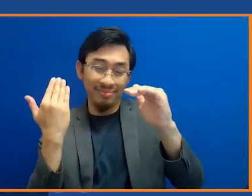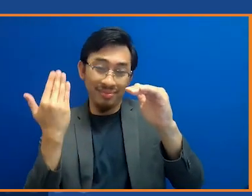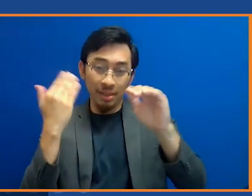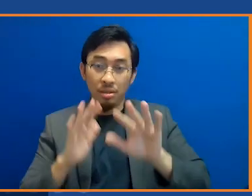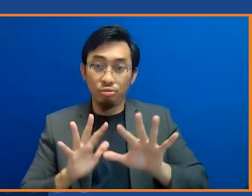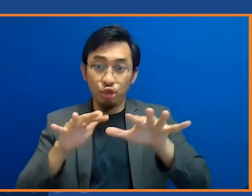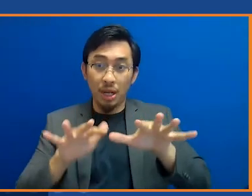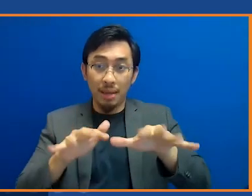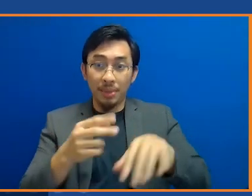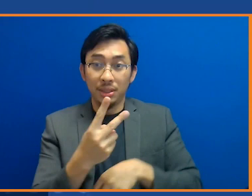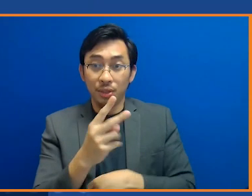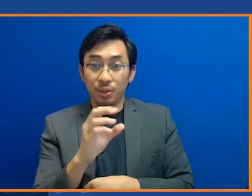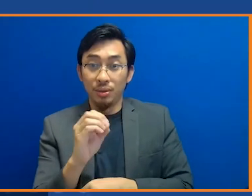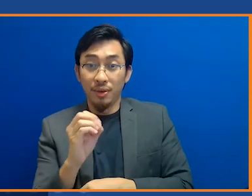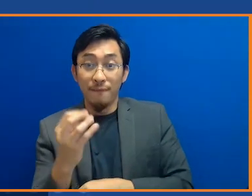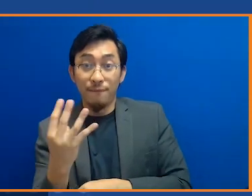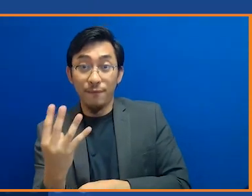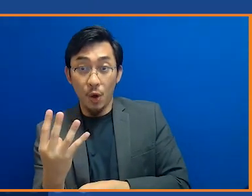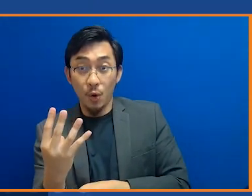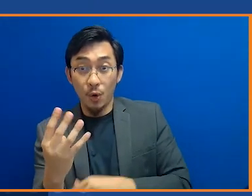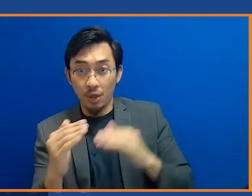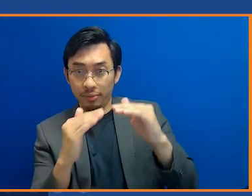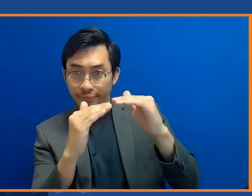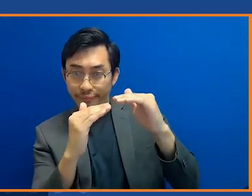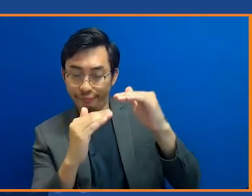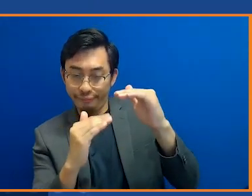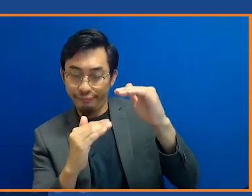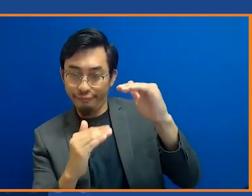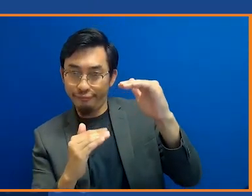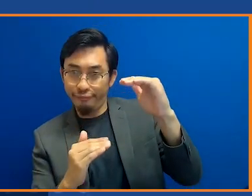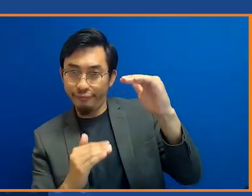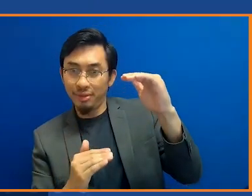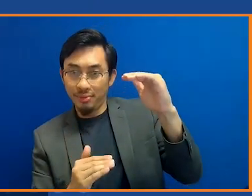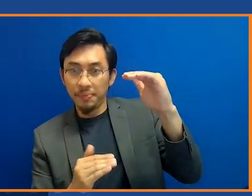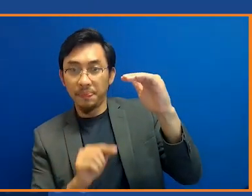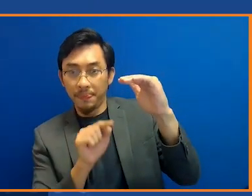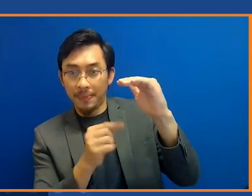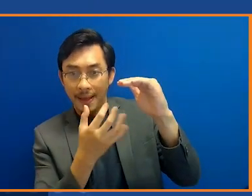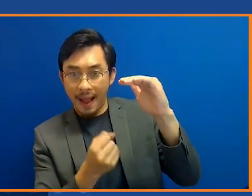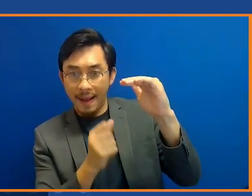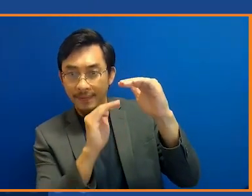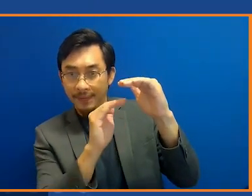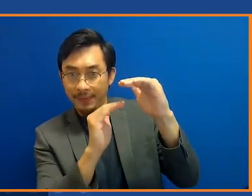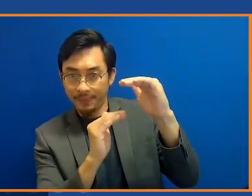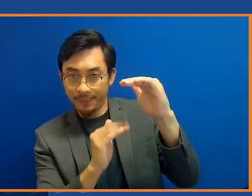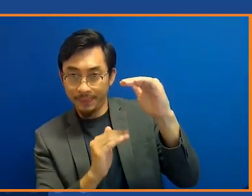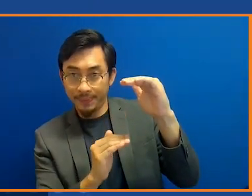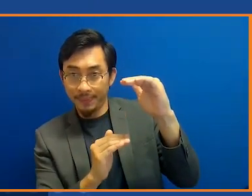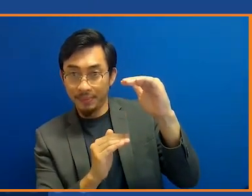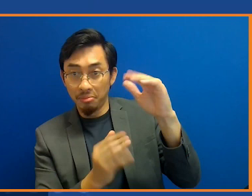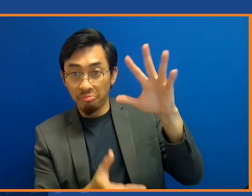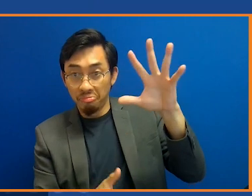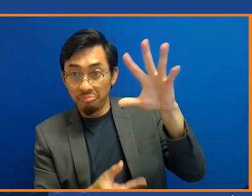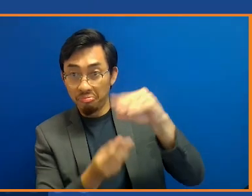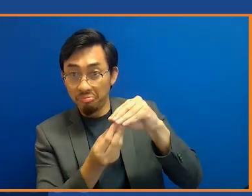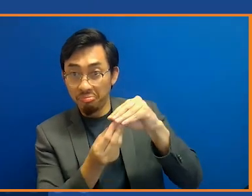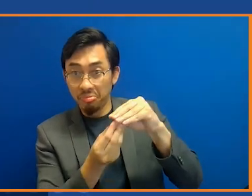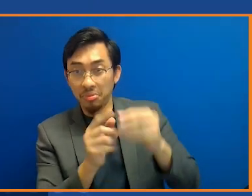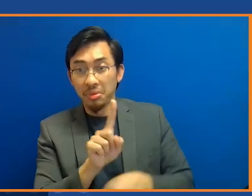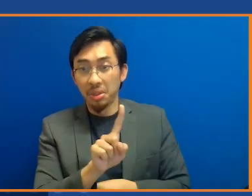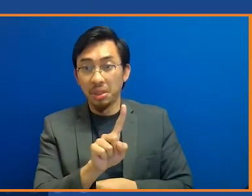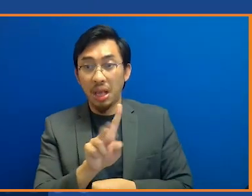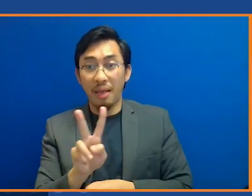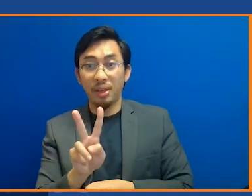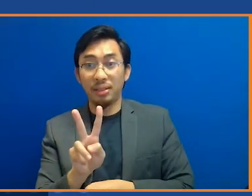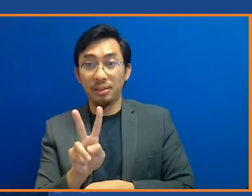tsunami, and the 2004 is the sediment that carried by the 2004 tsunami. So in